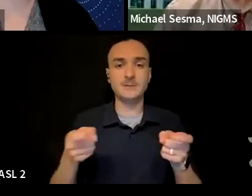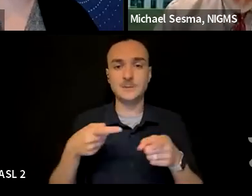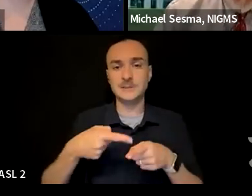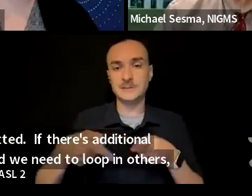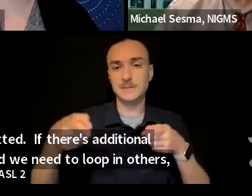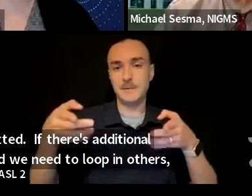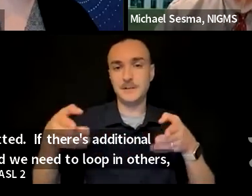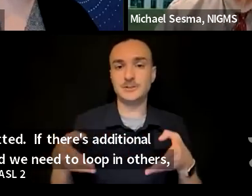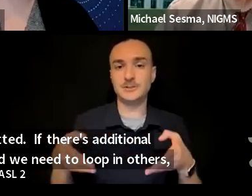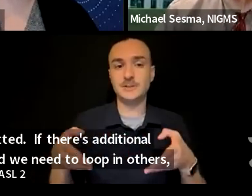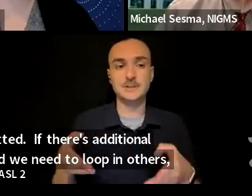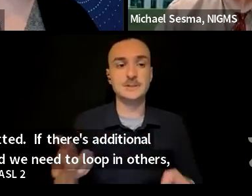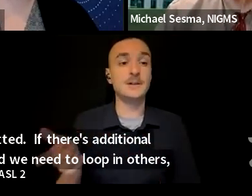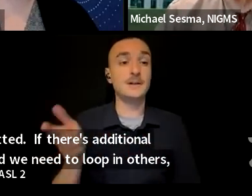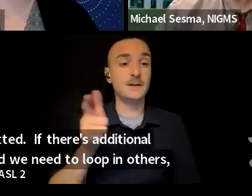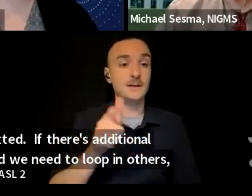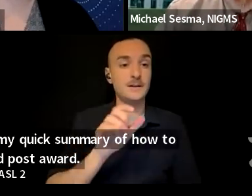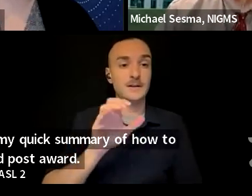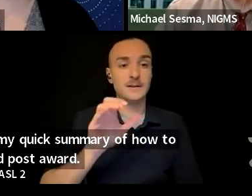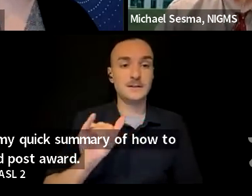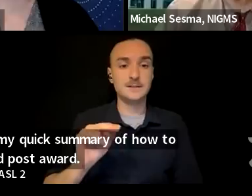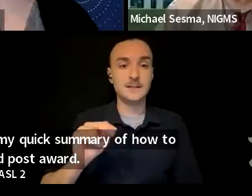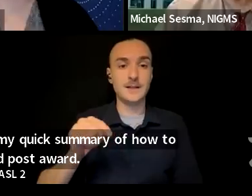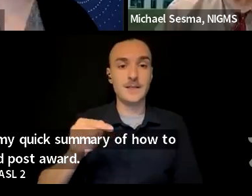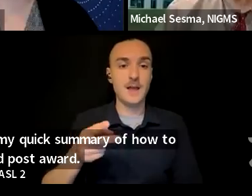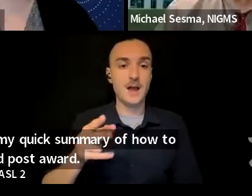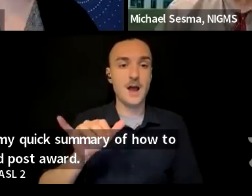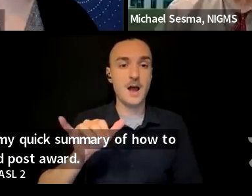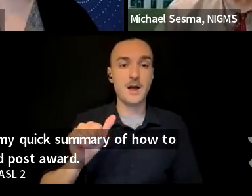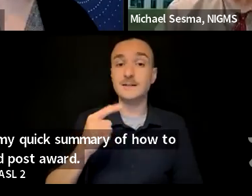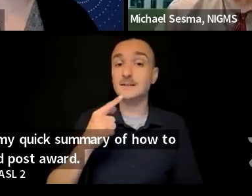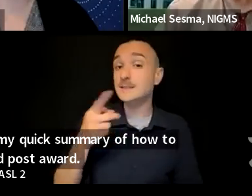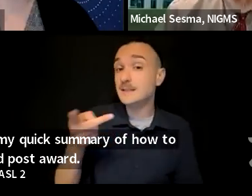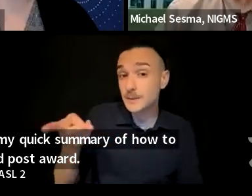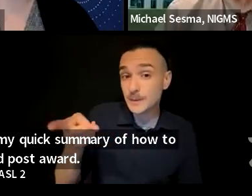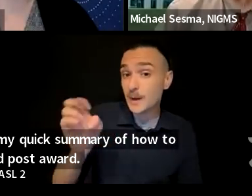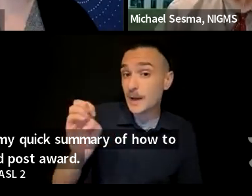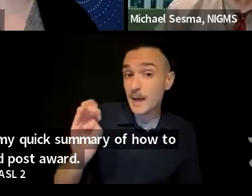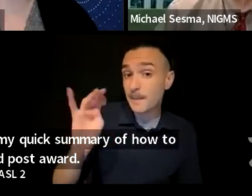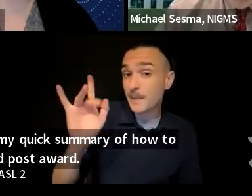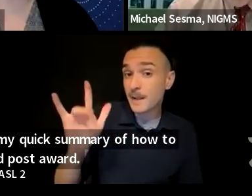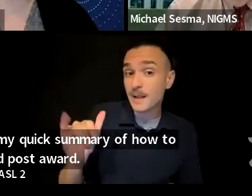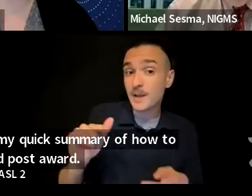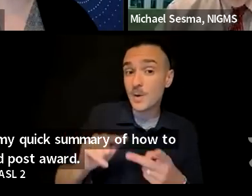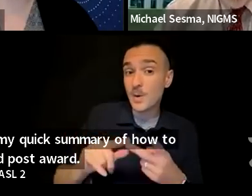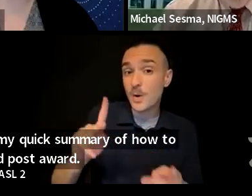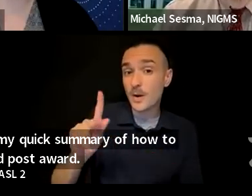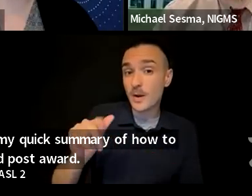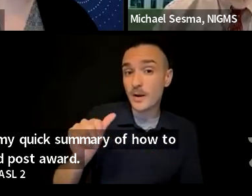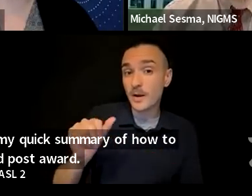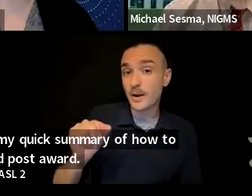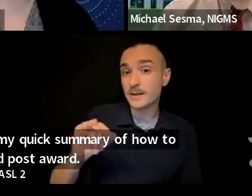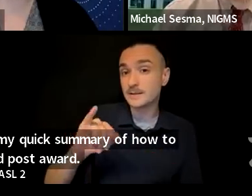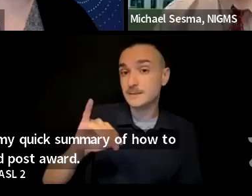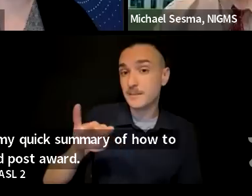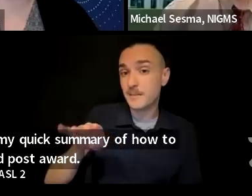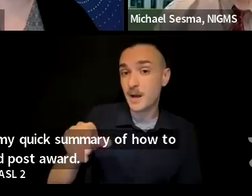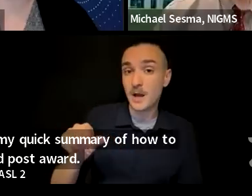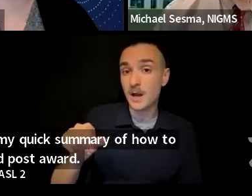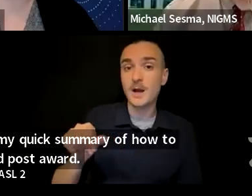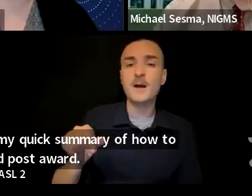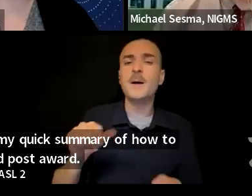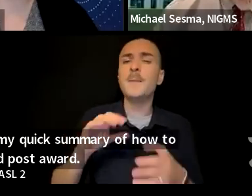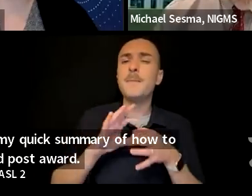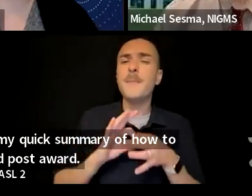either Cosimo or you, Emily. It has to do with policy information and the best place to go. If you're wanting, we get